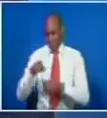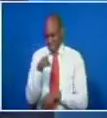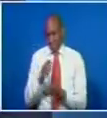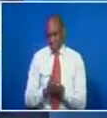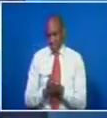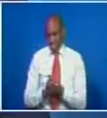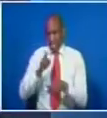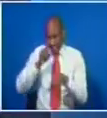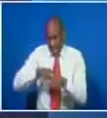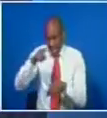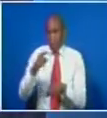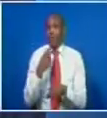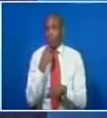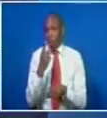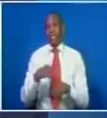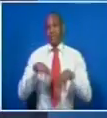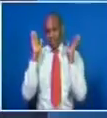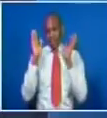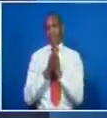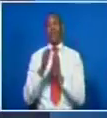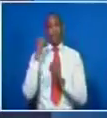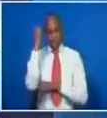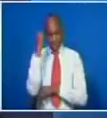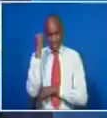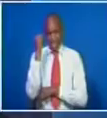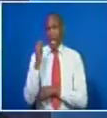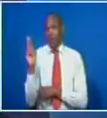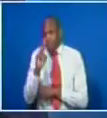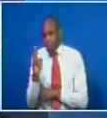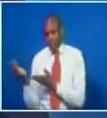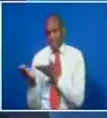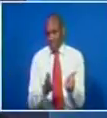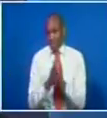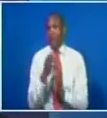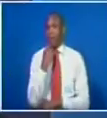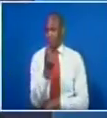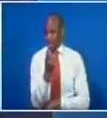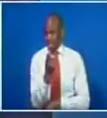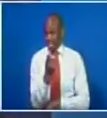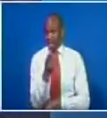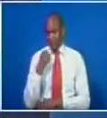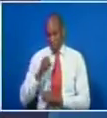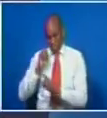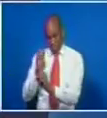when he was quitting politics. So Uhuru came in by invitation from his